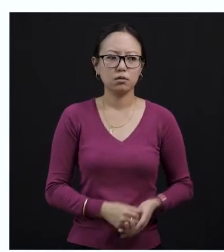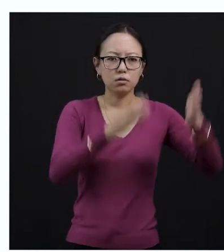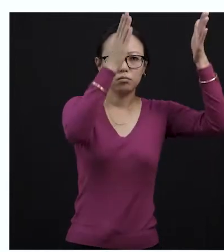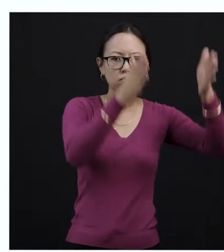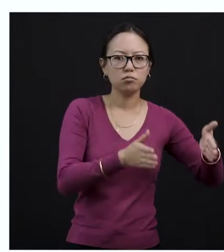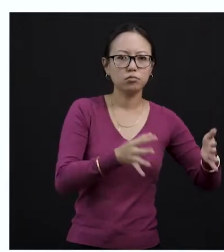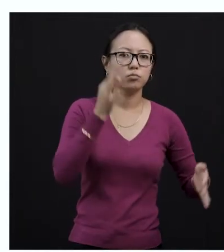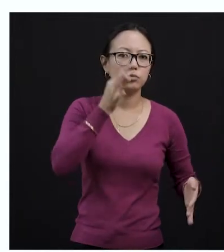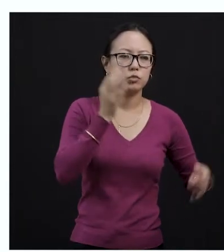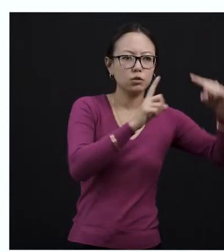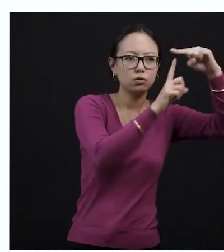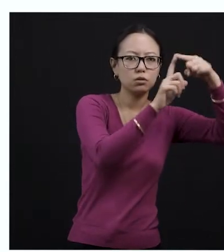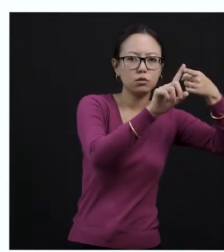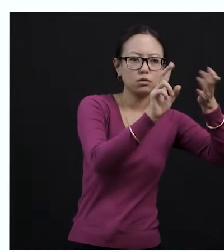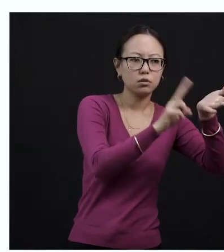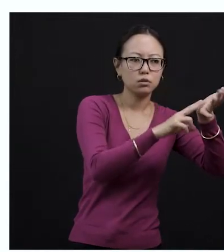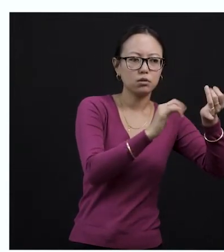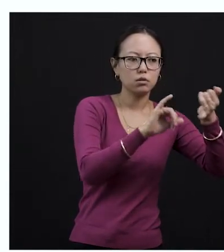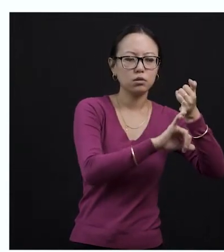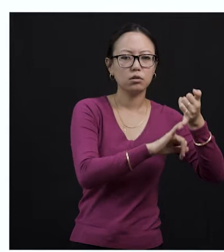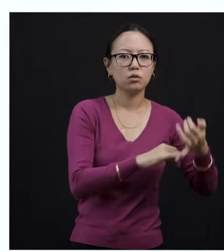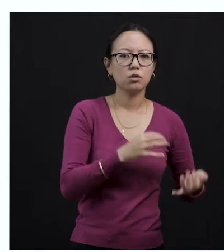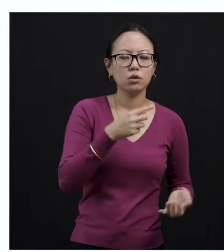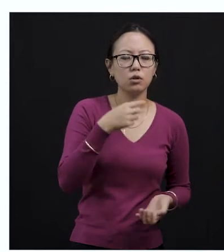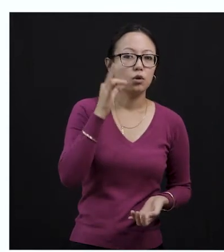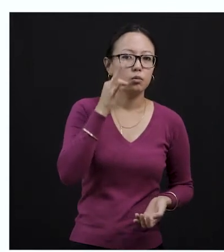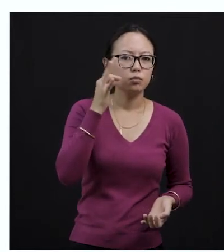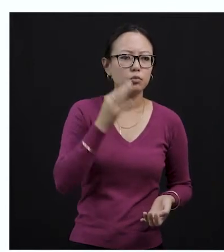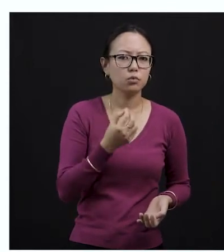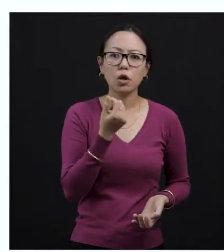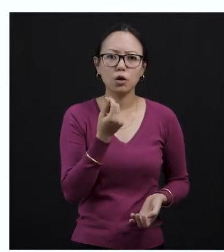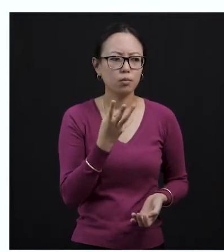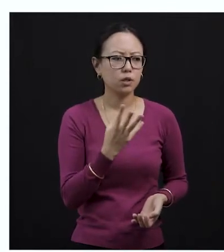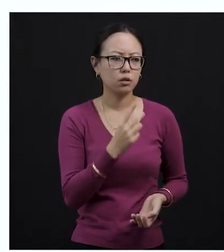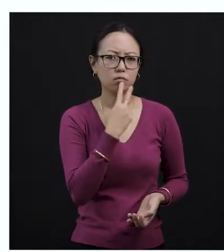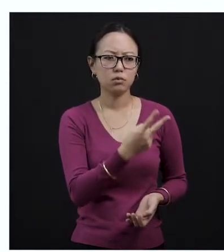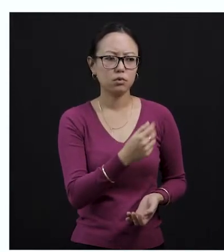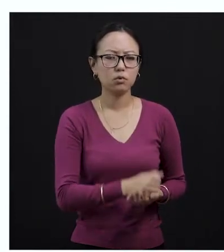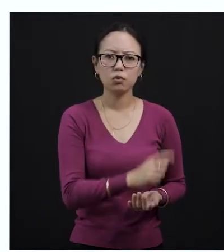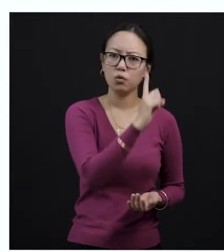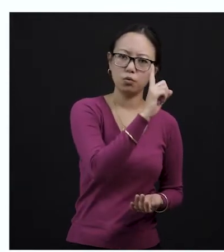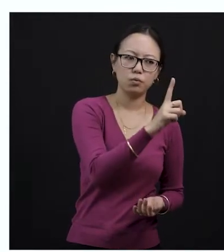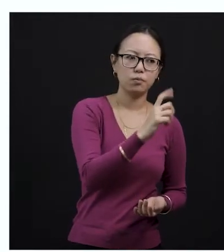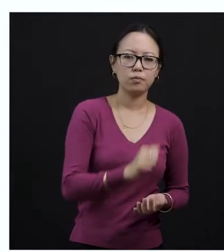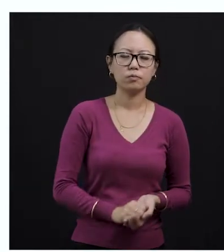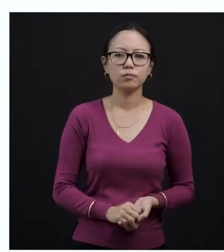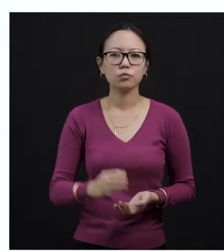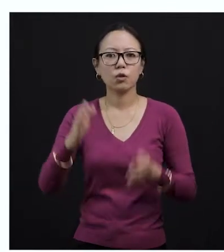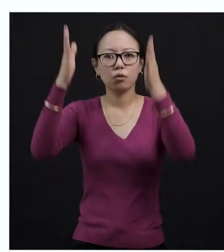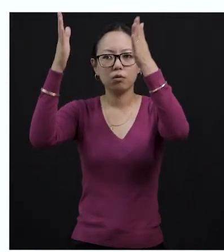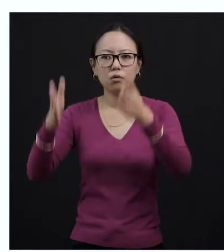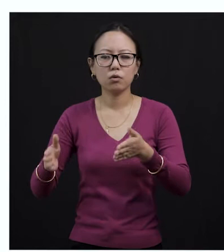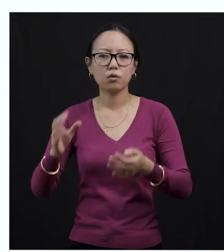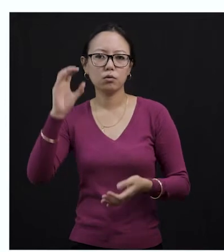you find only one blue strip, okay? Only one. And in ones place, you find two